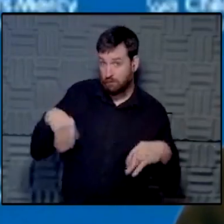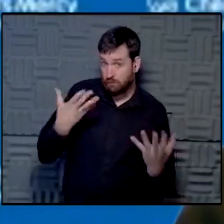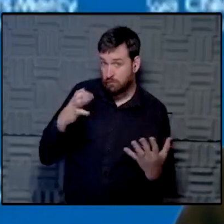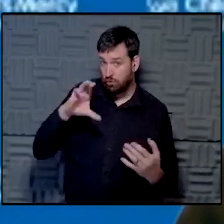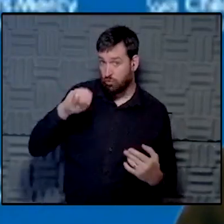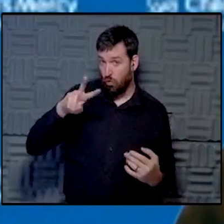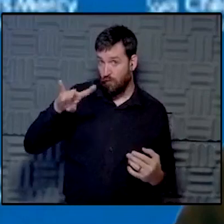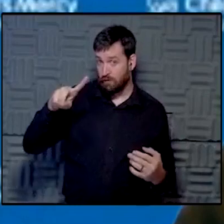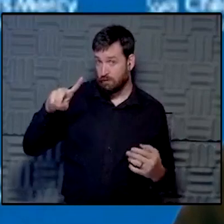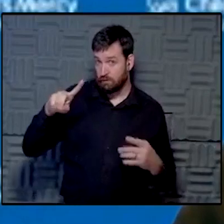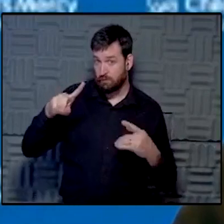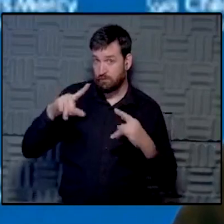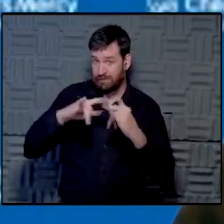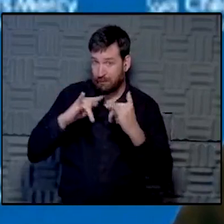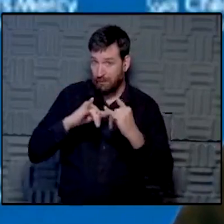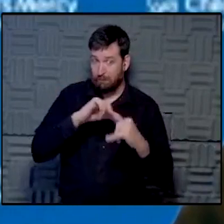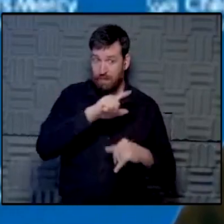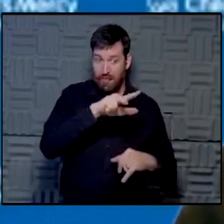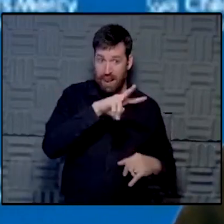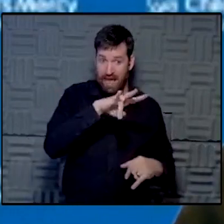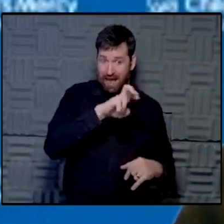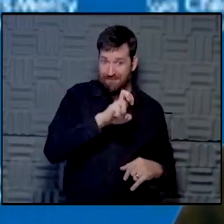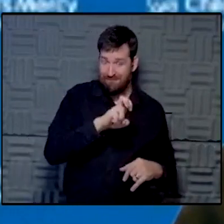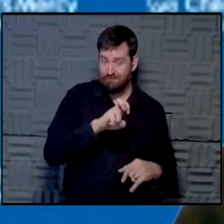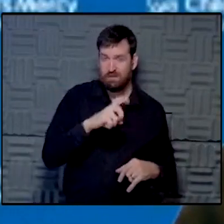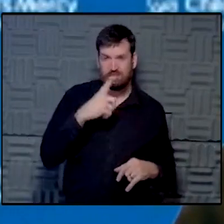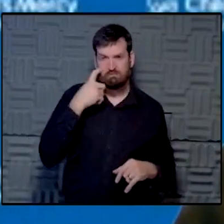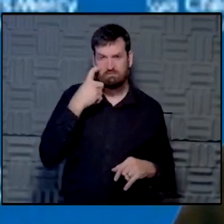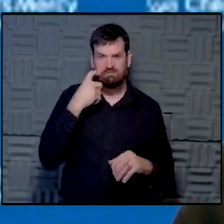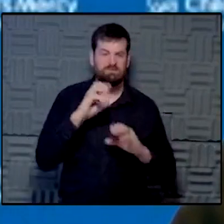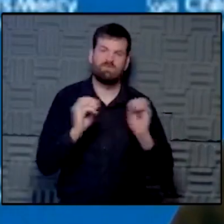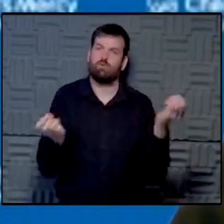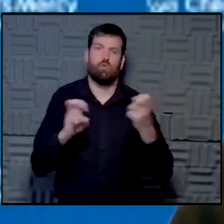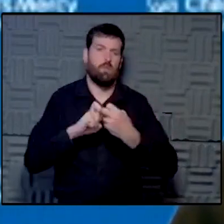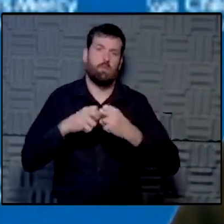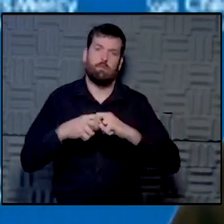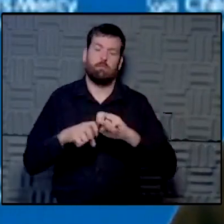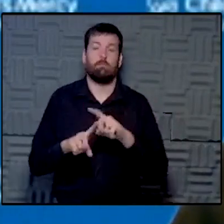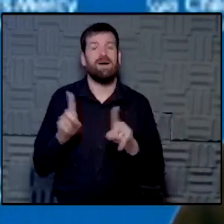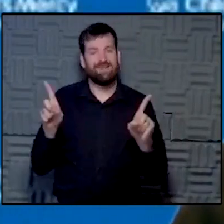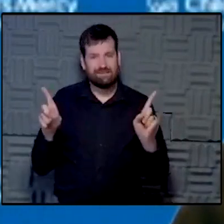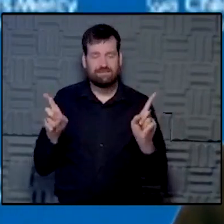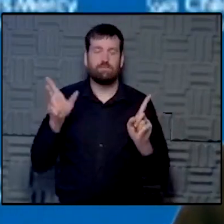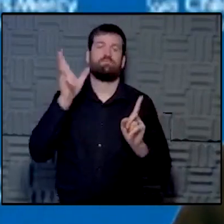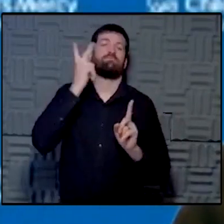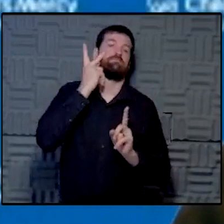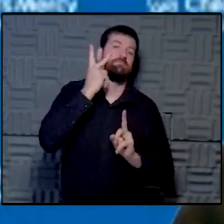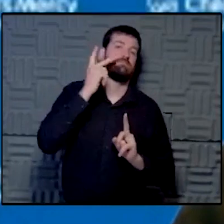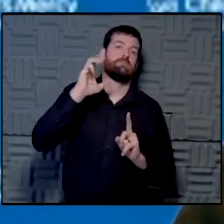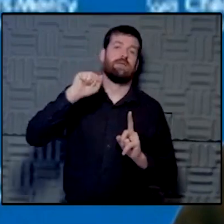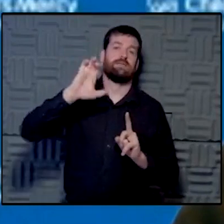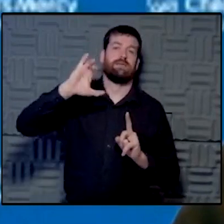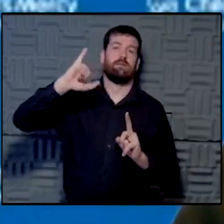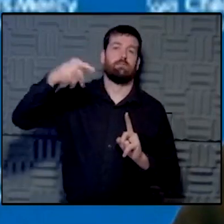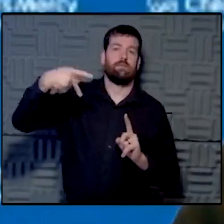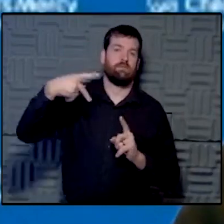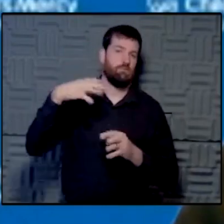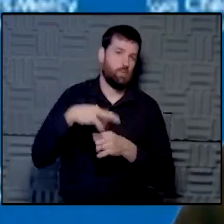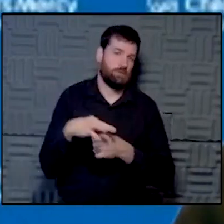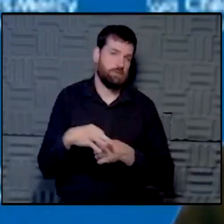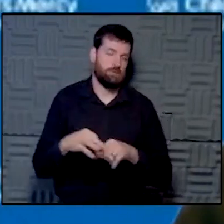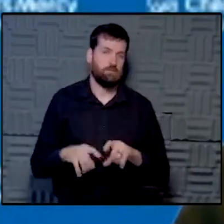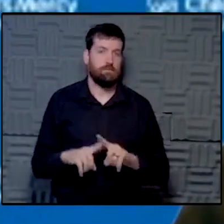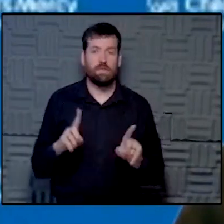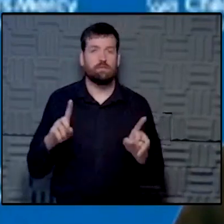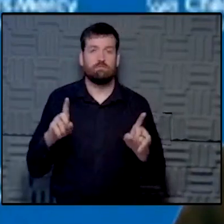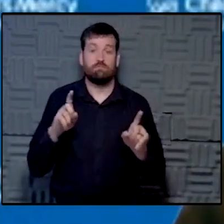time as live vaccines? I'm anticipating it's not going to be a problem, but we will see what the ACIP votes. But that is not